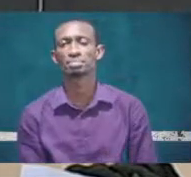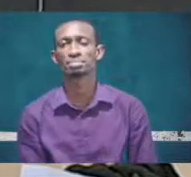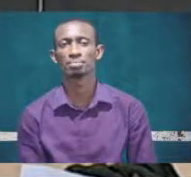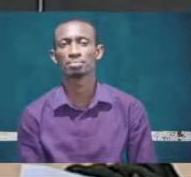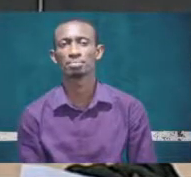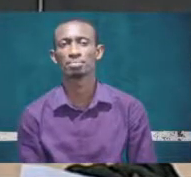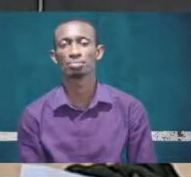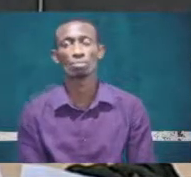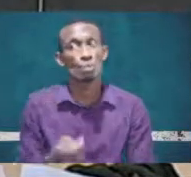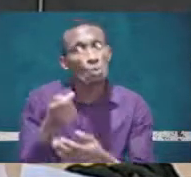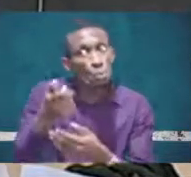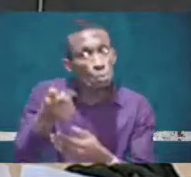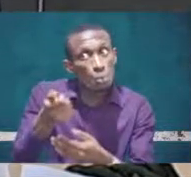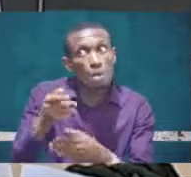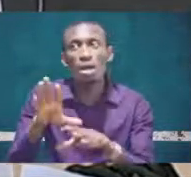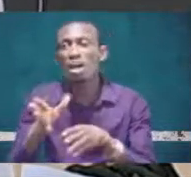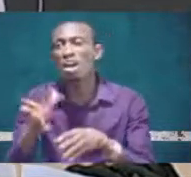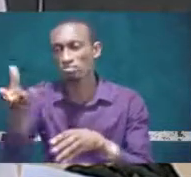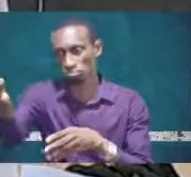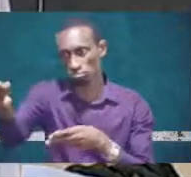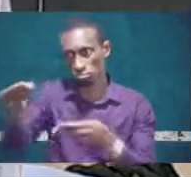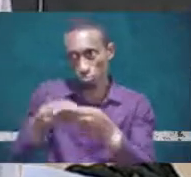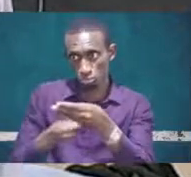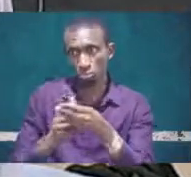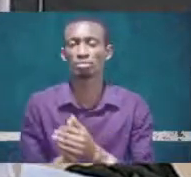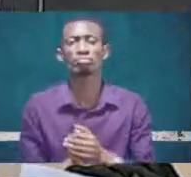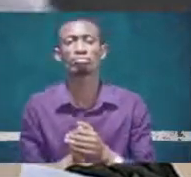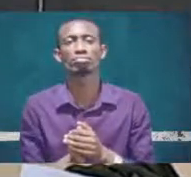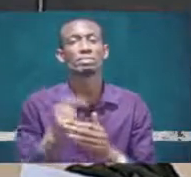Buying and selling of goods and services.